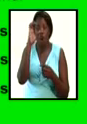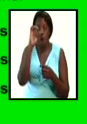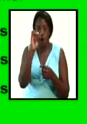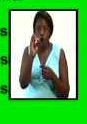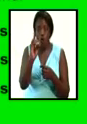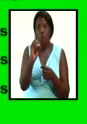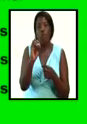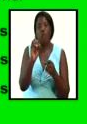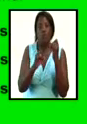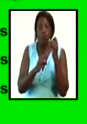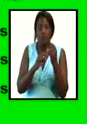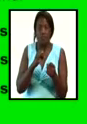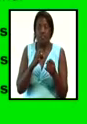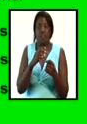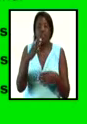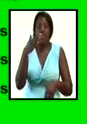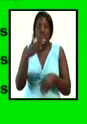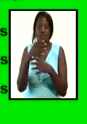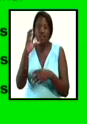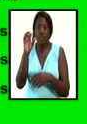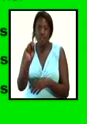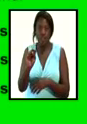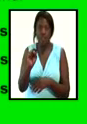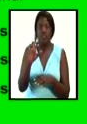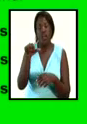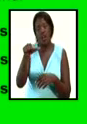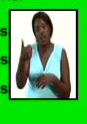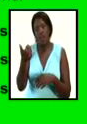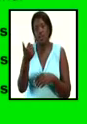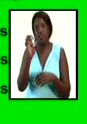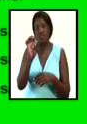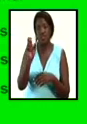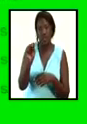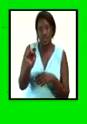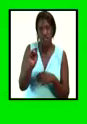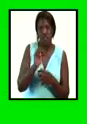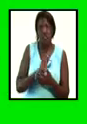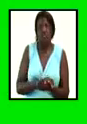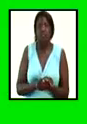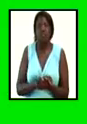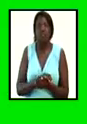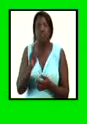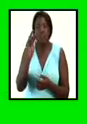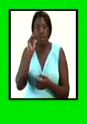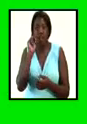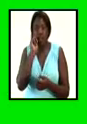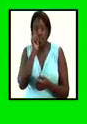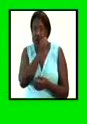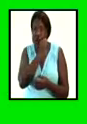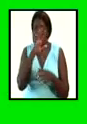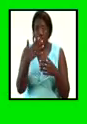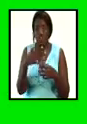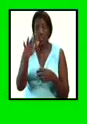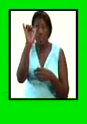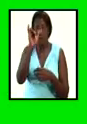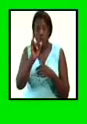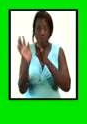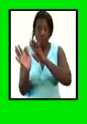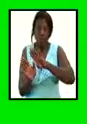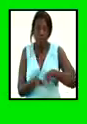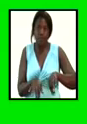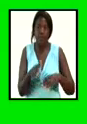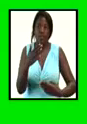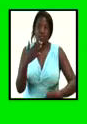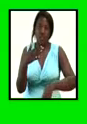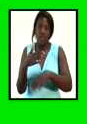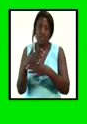when they are plural, some get an S added while others have an ES. Nouns ending in Y drop the Y